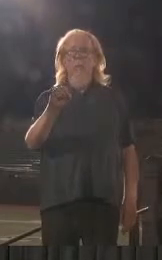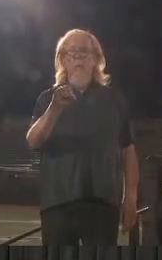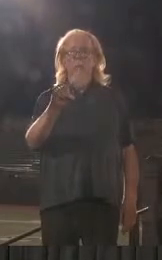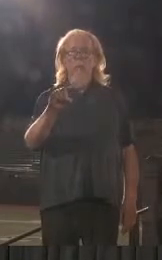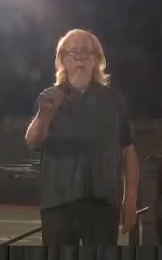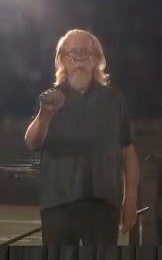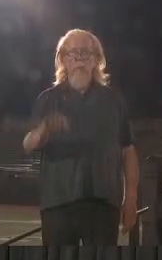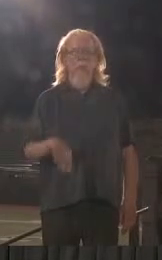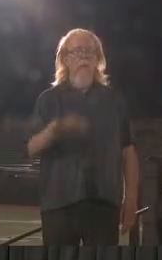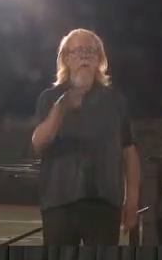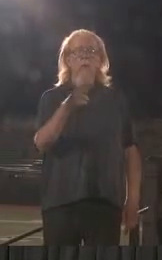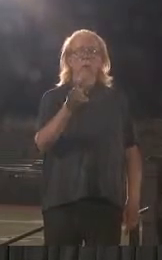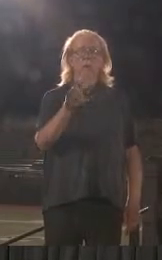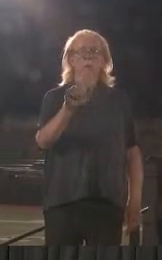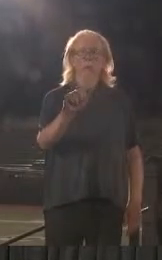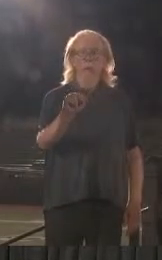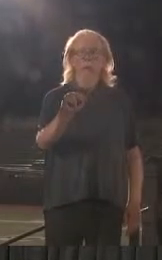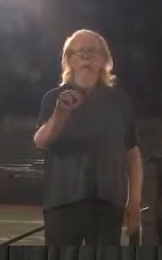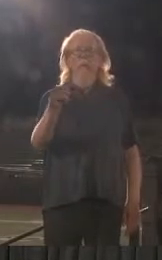Hewan Tran,